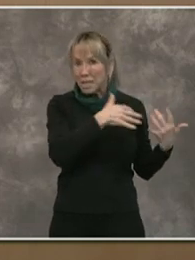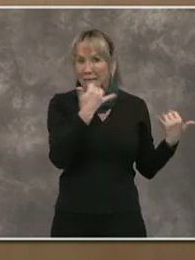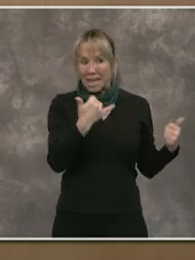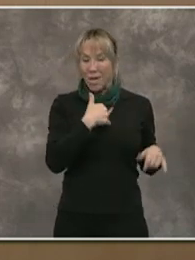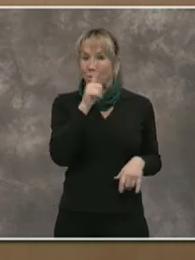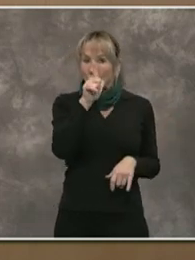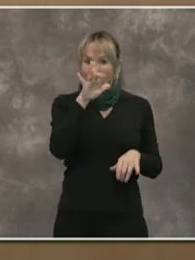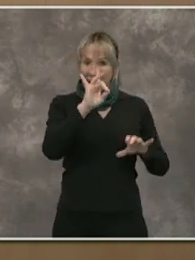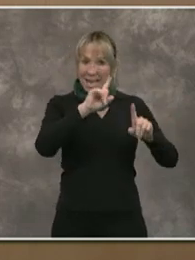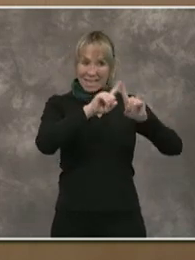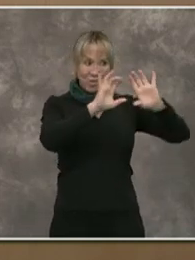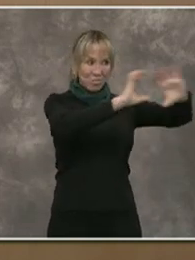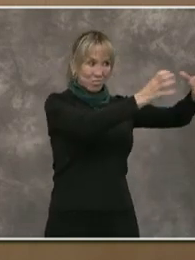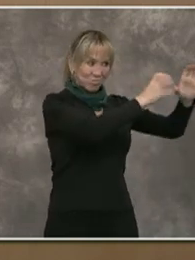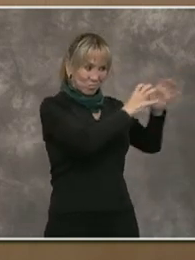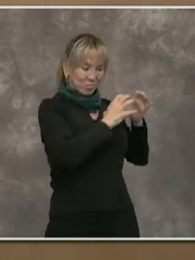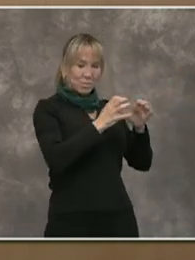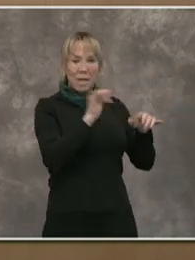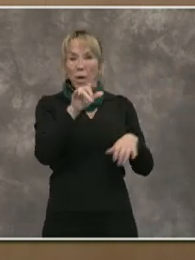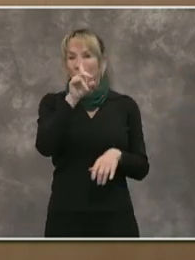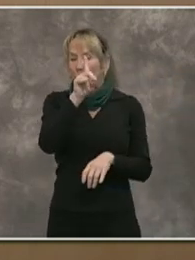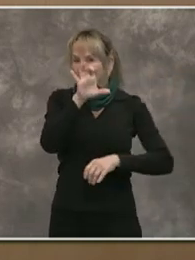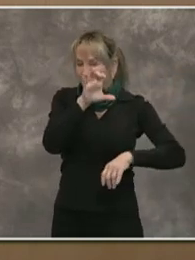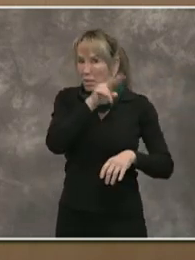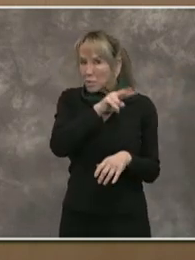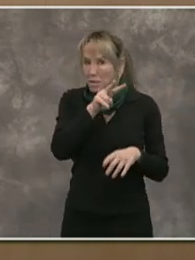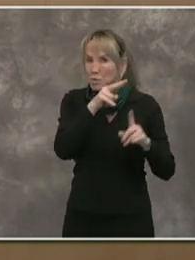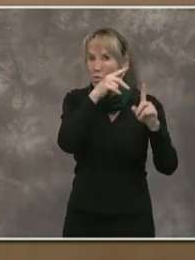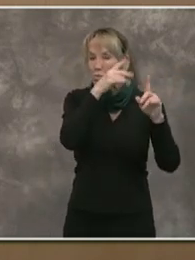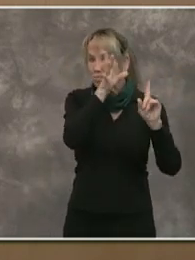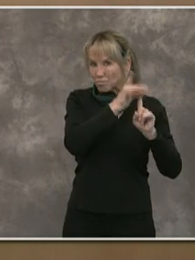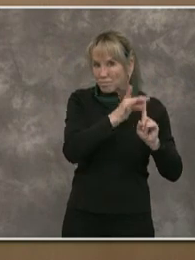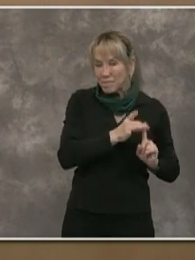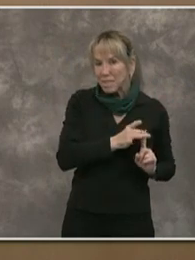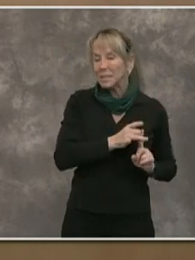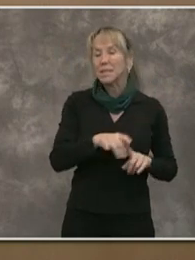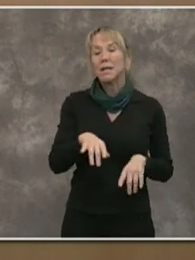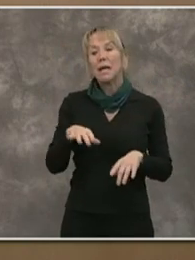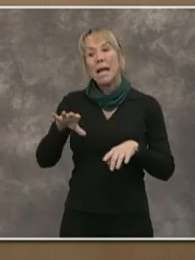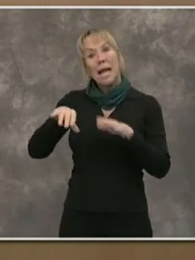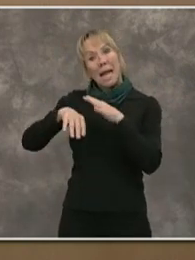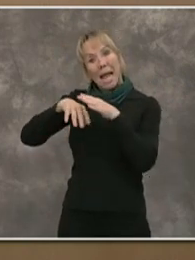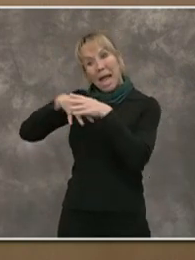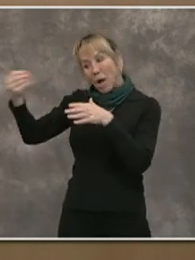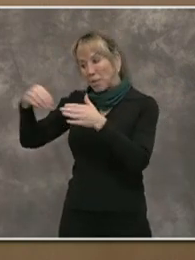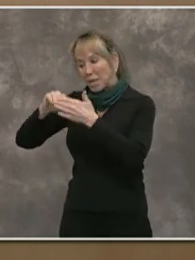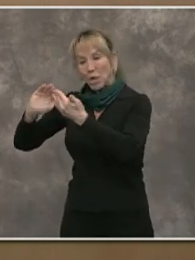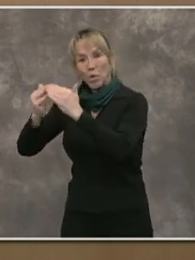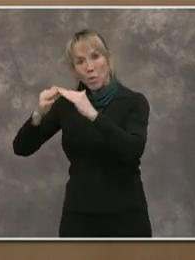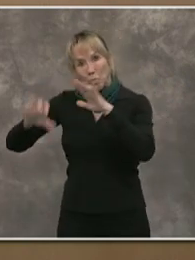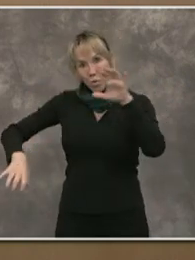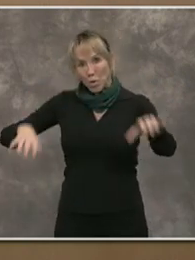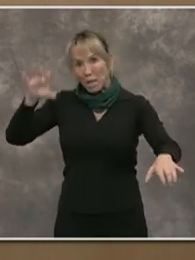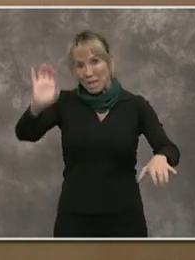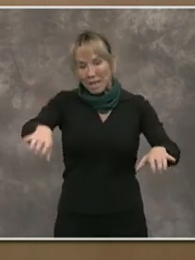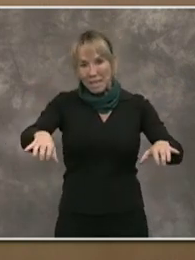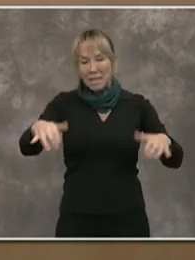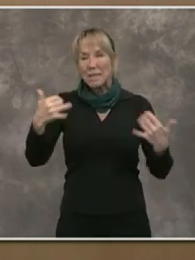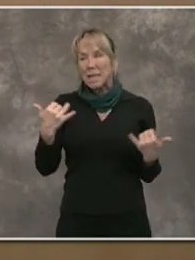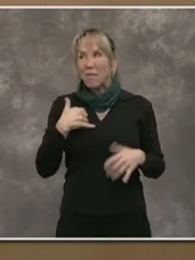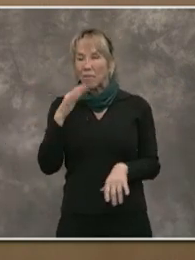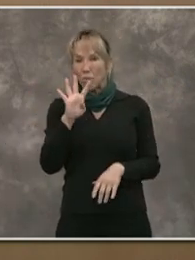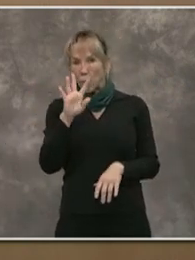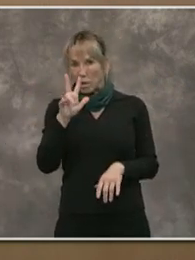representing 182 cases and 22 deaths, 11 outbreaks in community setting locations representing